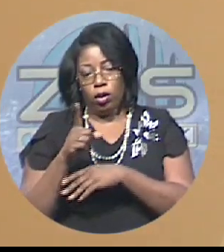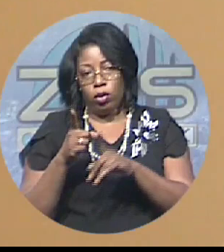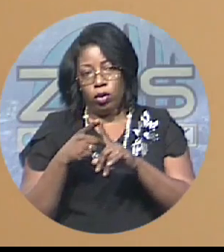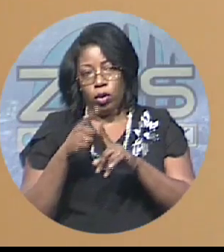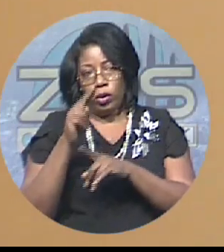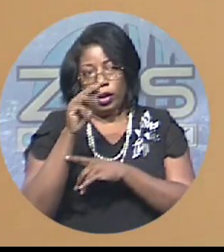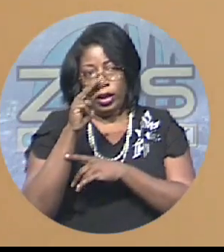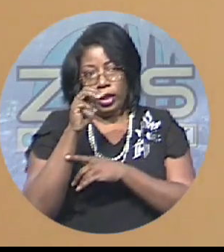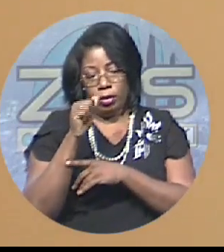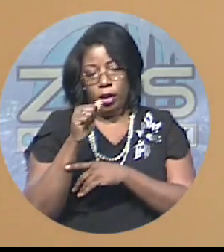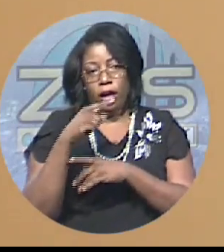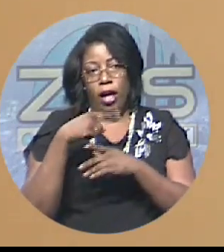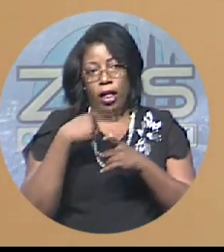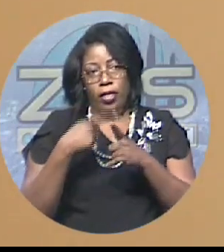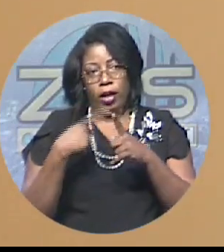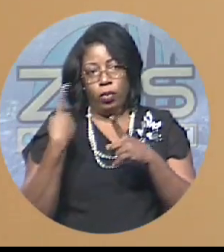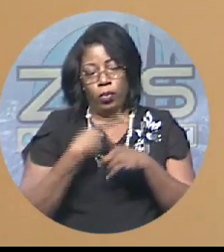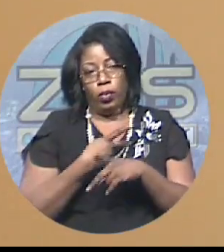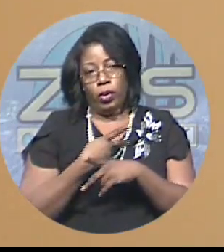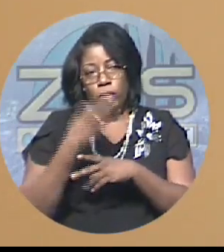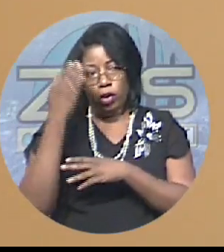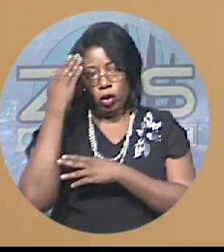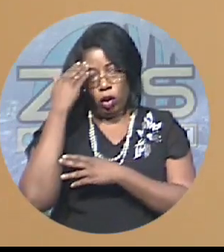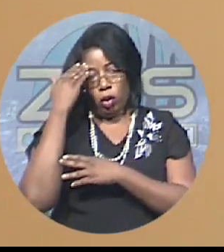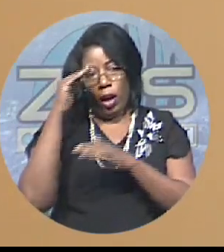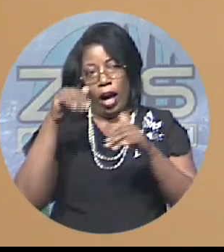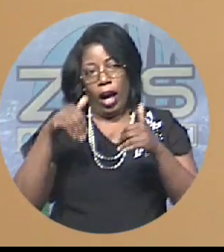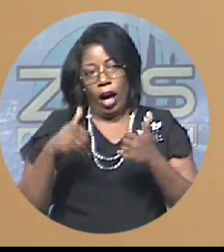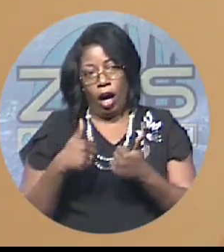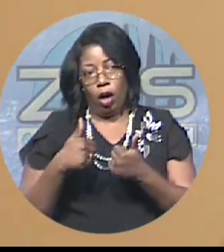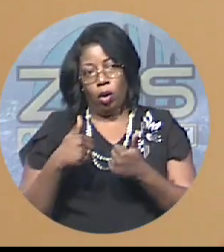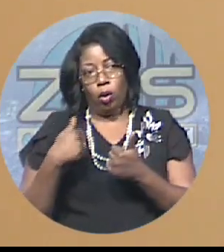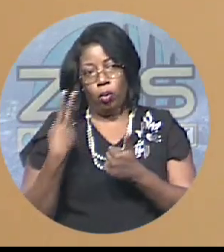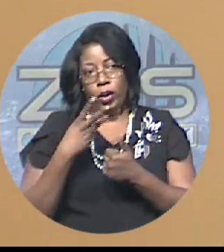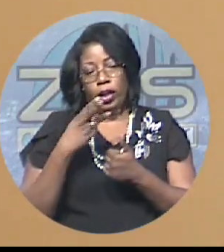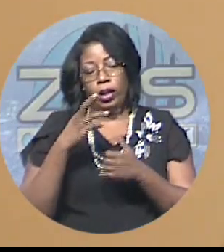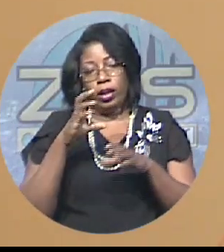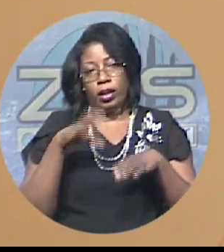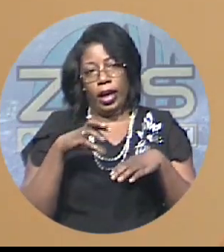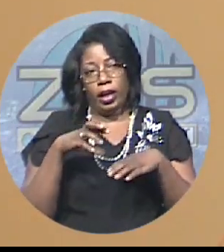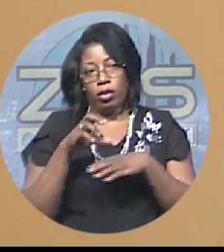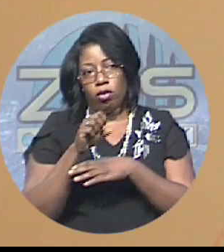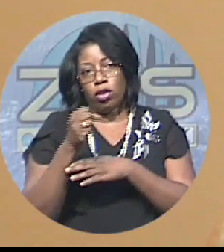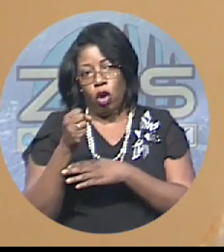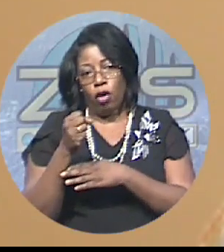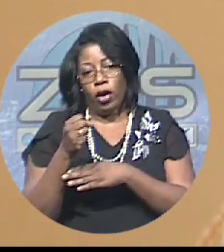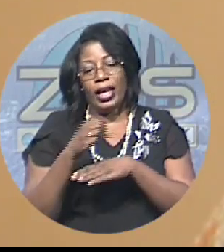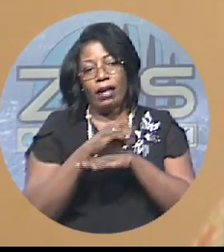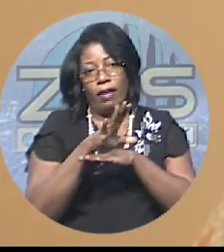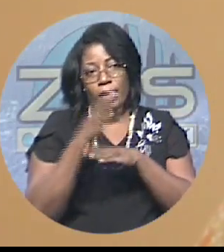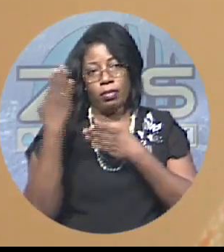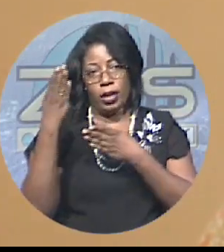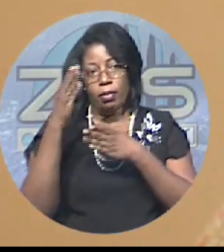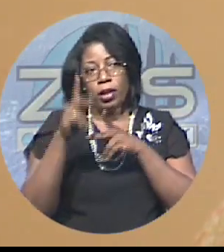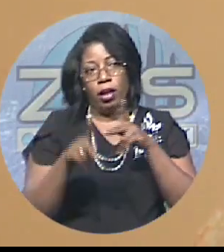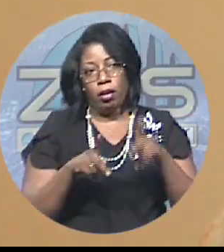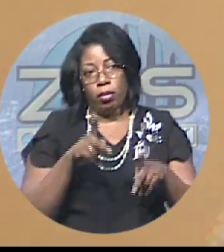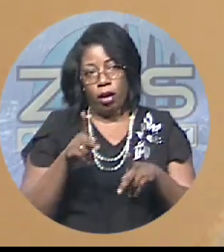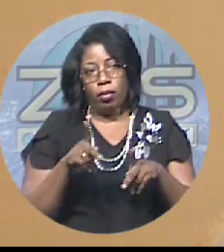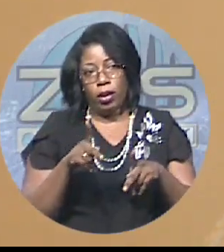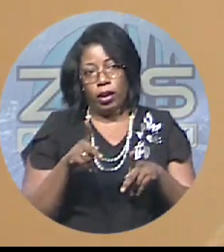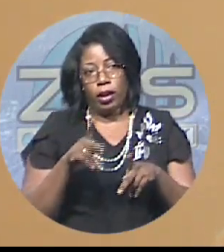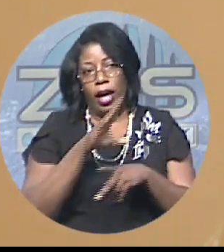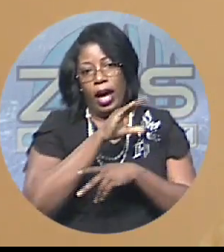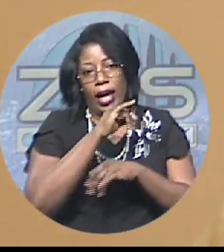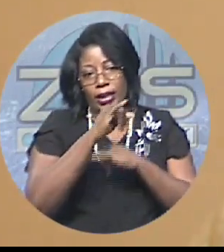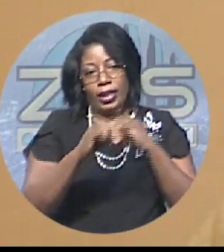to arm ourselves with how we can go about approaching and advising the Bahamian public and